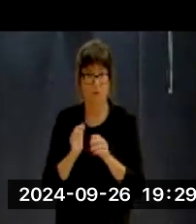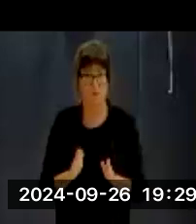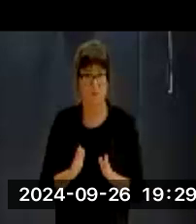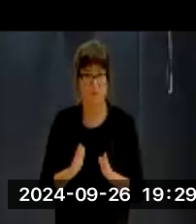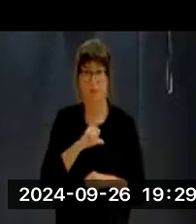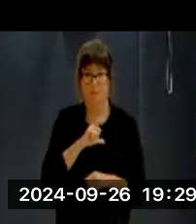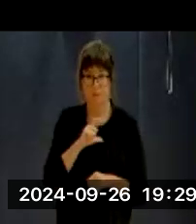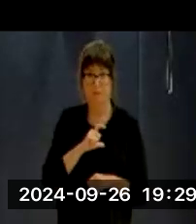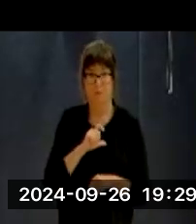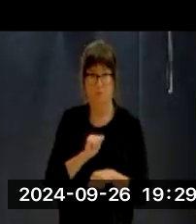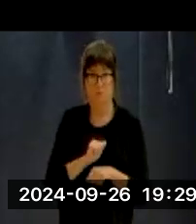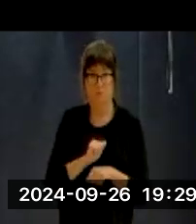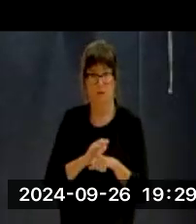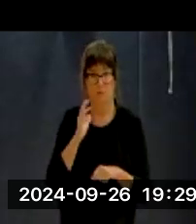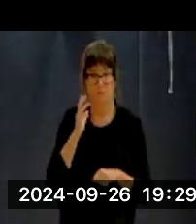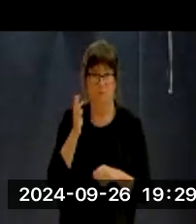the street.